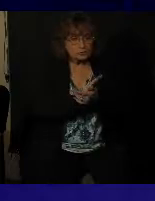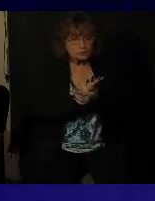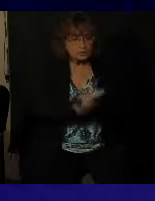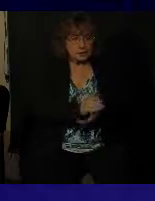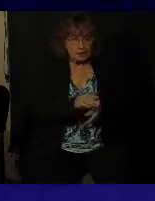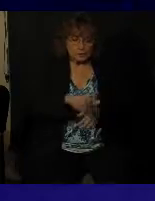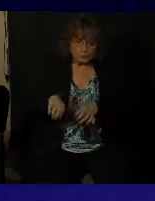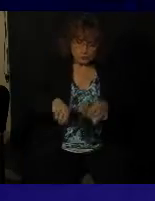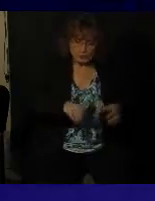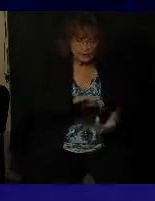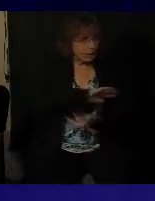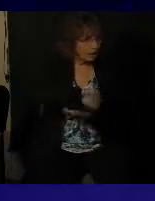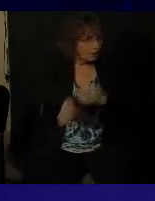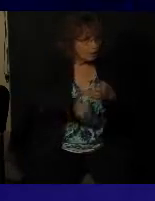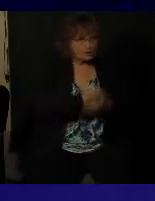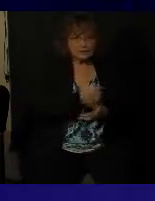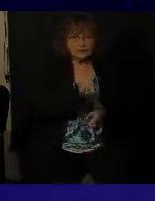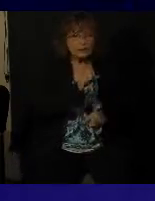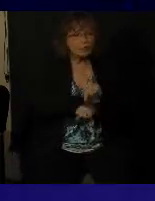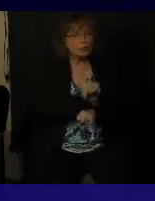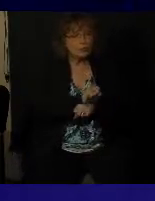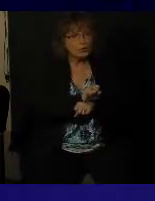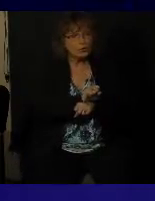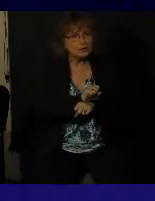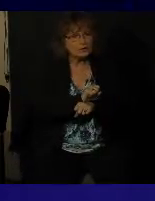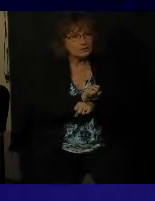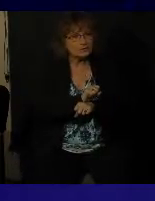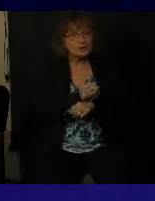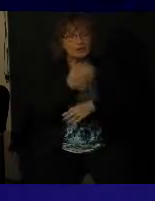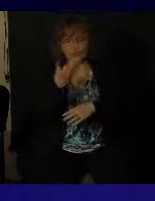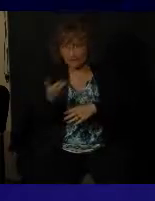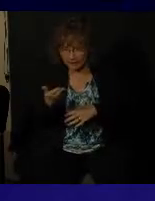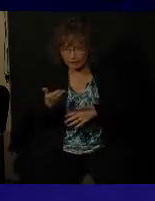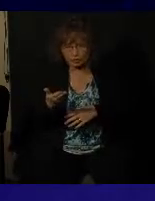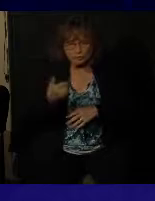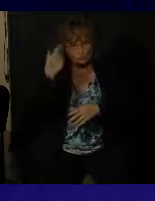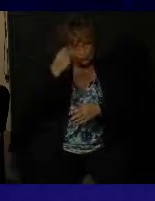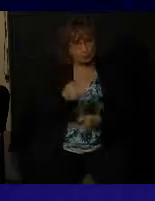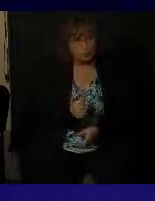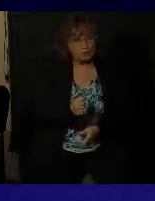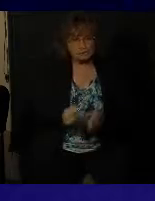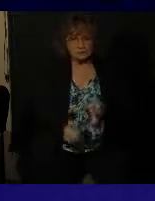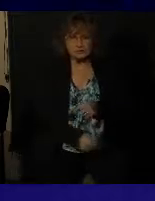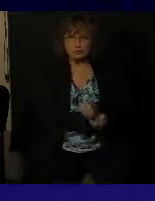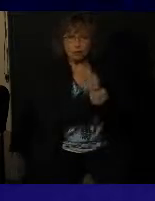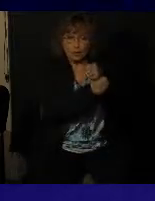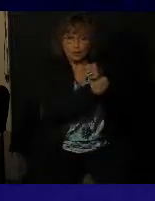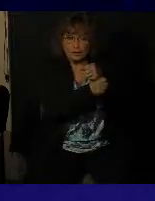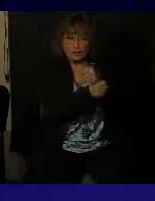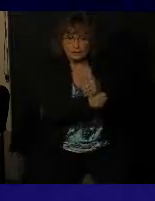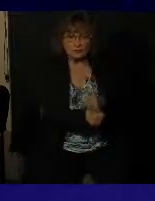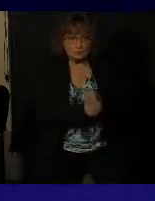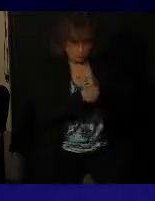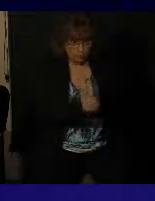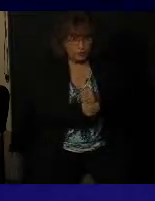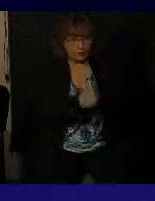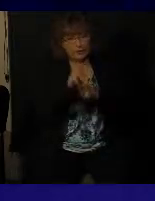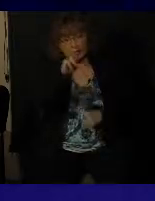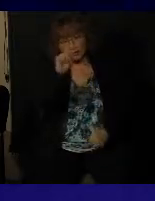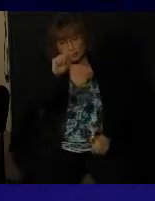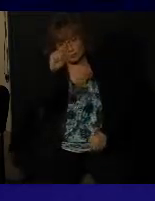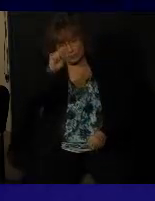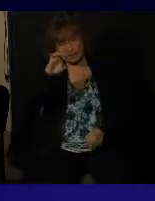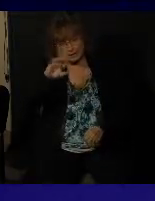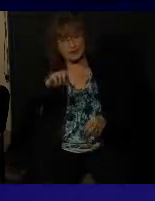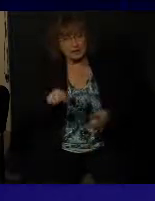homework done. So thank you guys for everything you guys do. Thank you guys for supporting the ranch, and thank you guys for letting me share my story with you guys